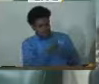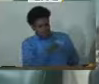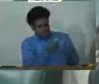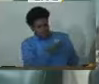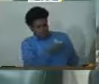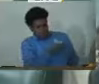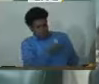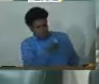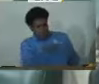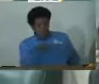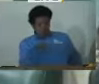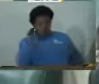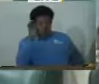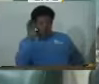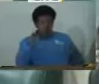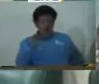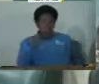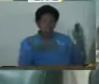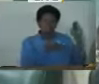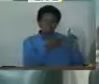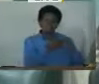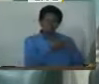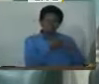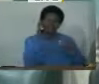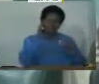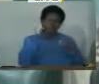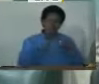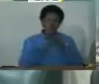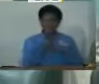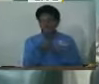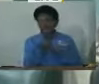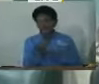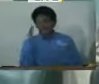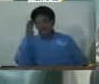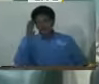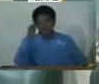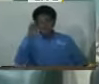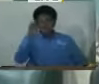While every citizen, every community leader, every civic leader,